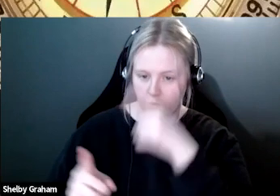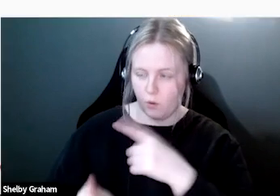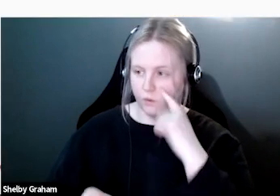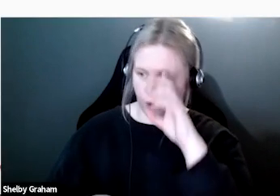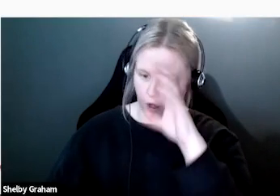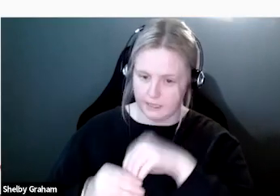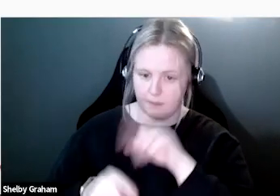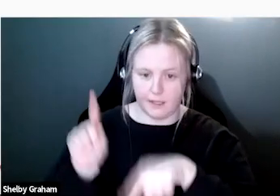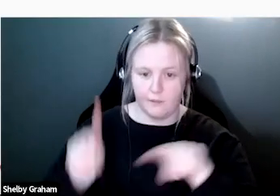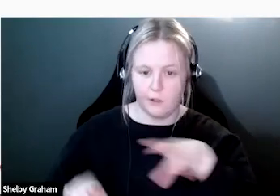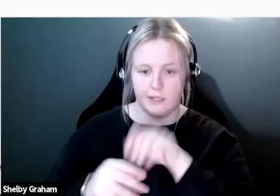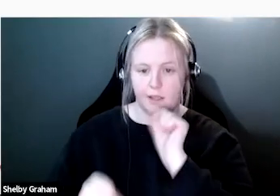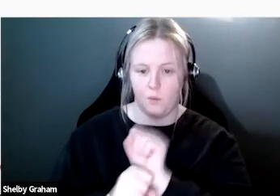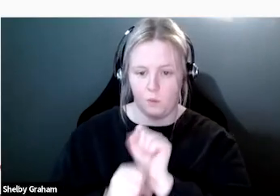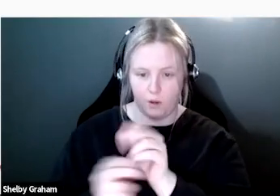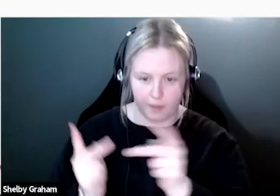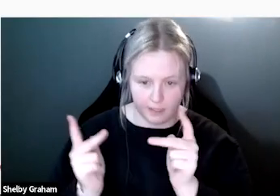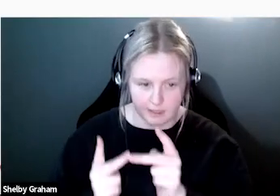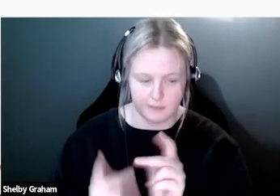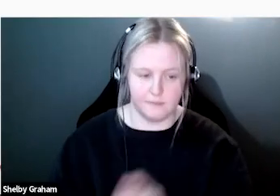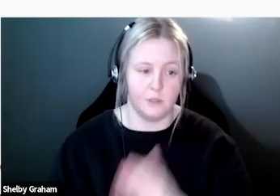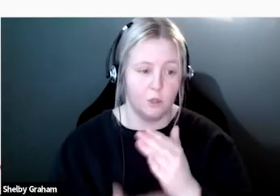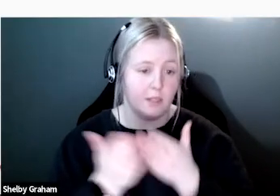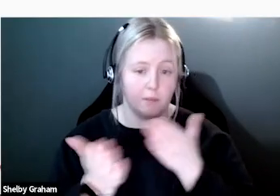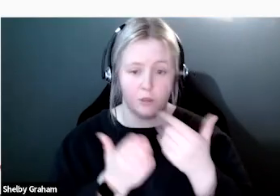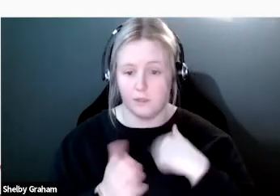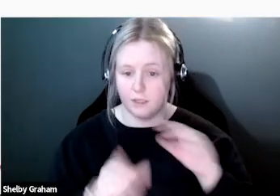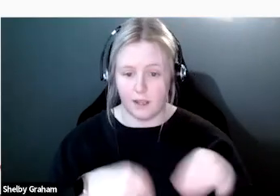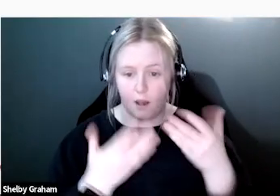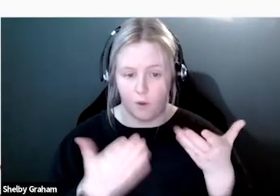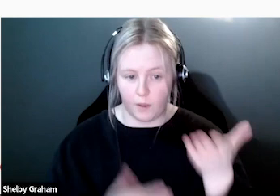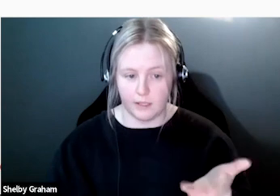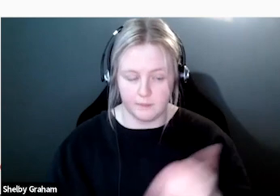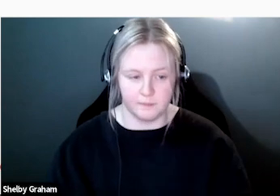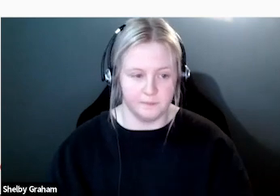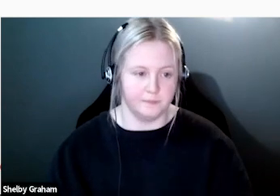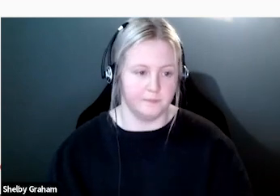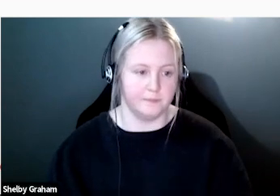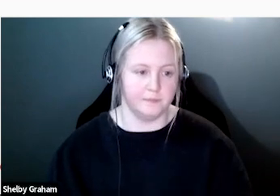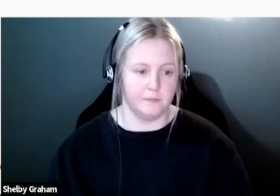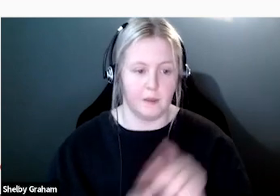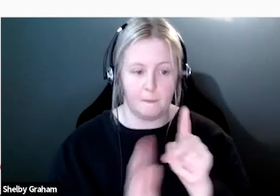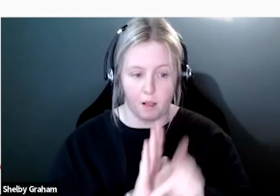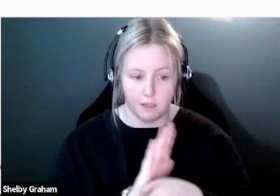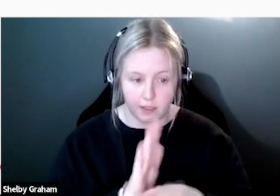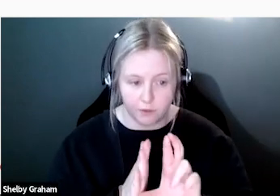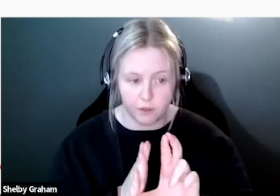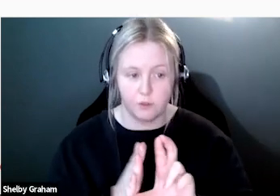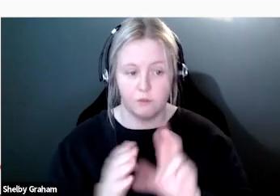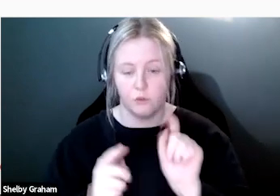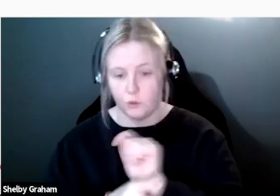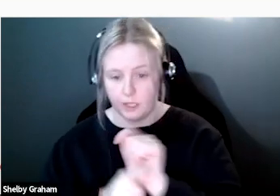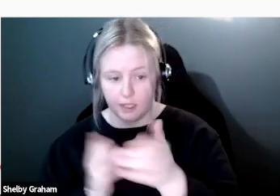workplace. So some of the services that I offer are policy review, training services,